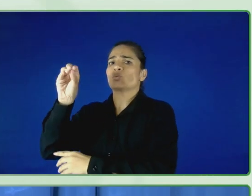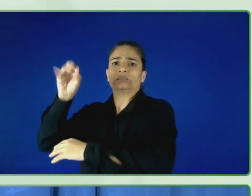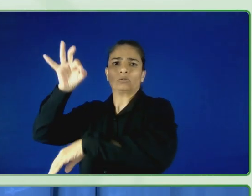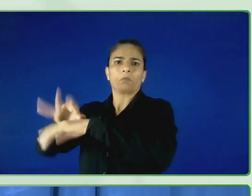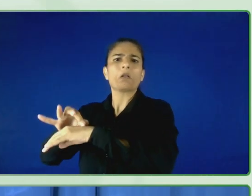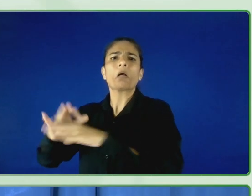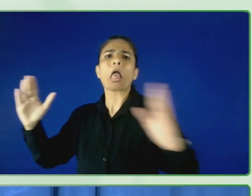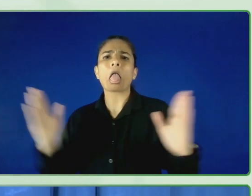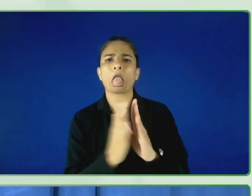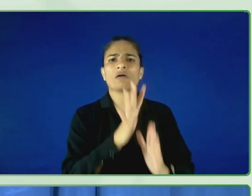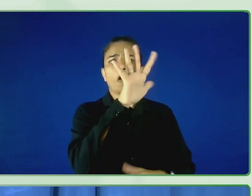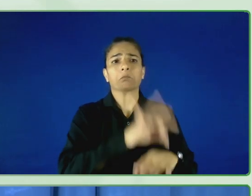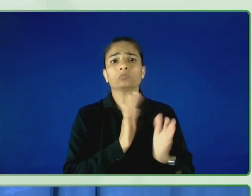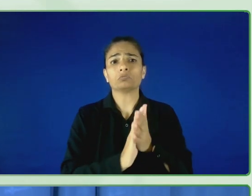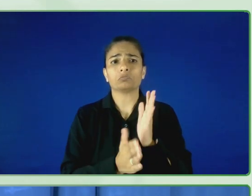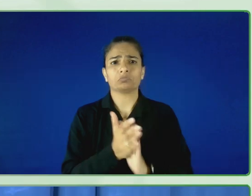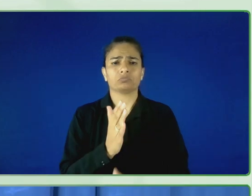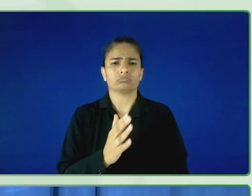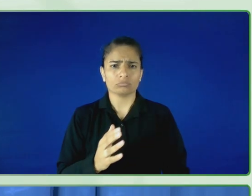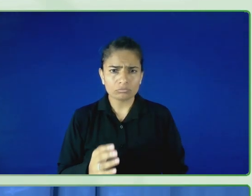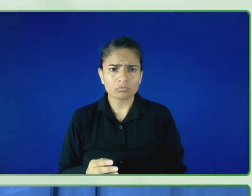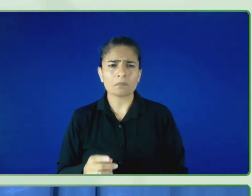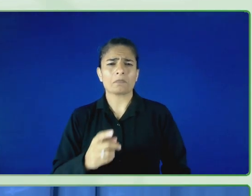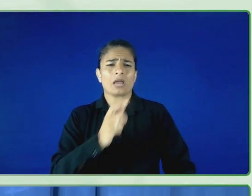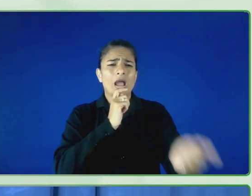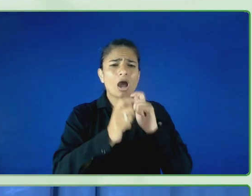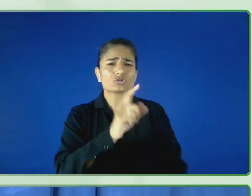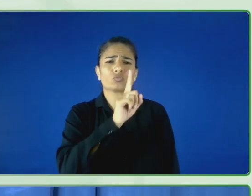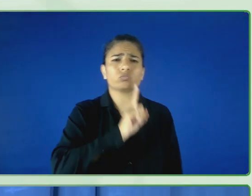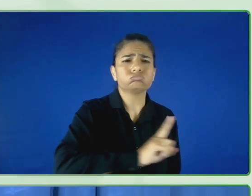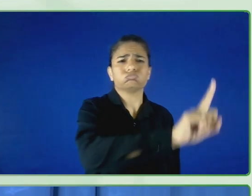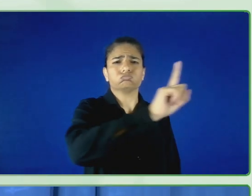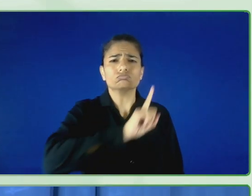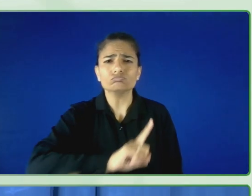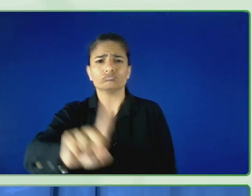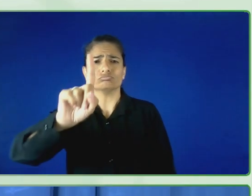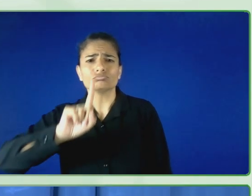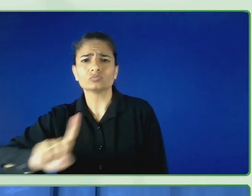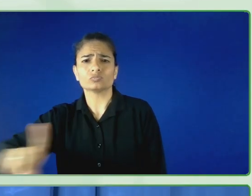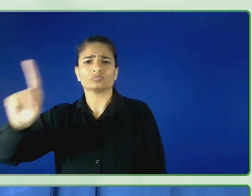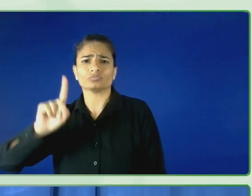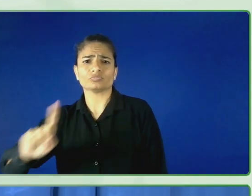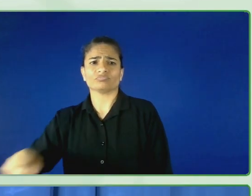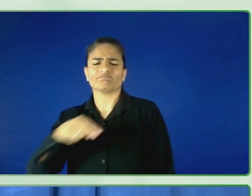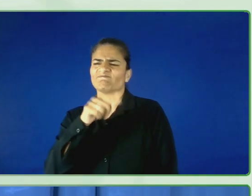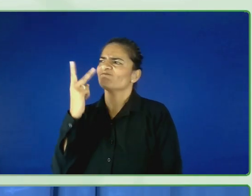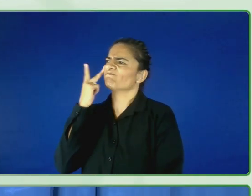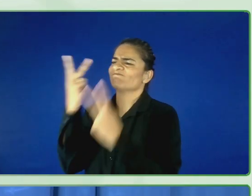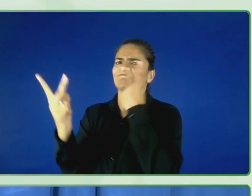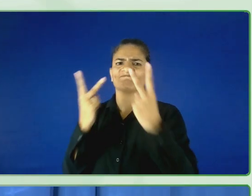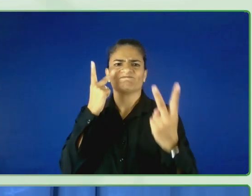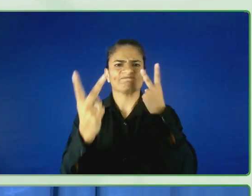he felt. And that's not only the story of Pablo. We have many Pablos in Latin America. We have more